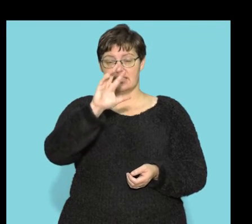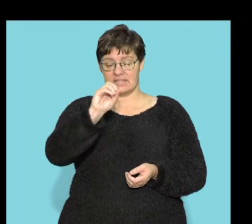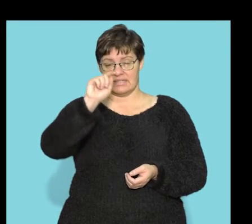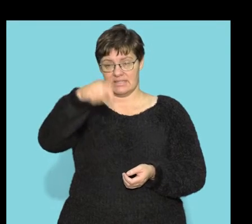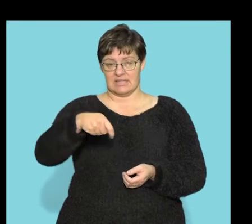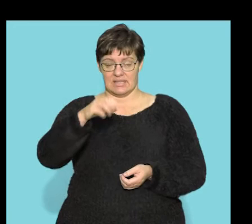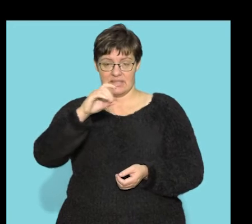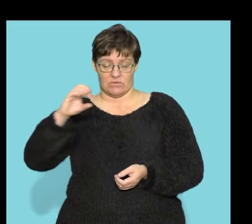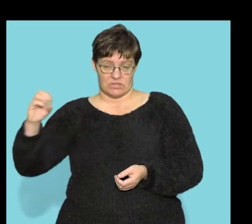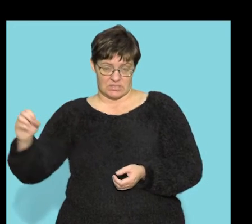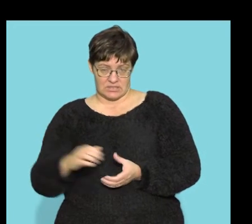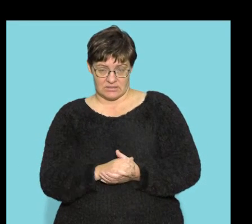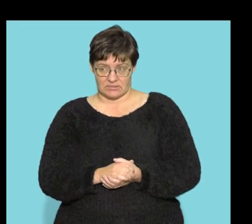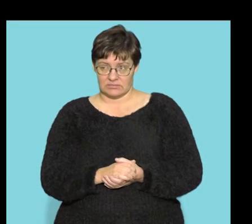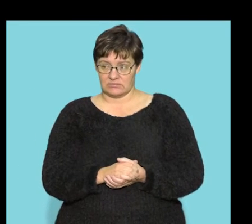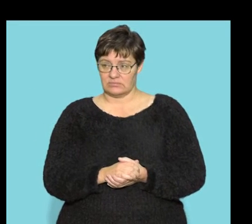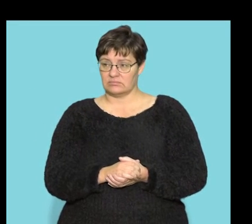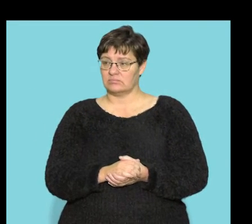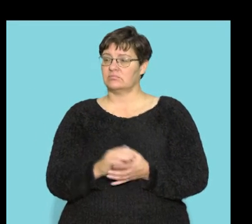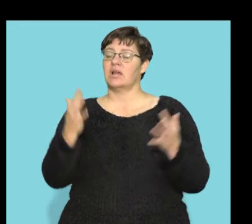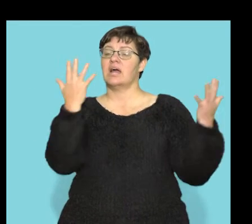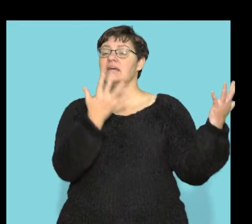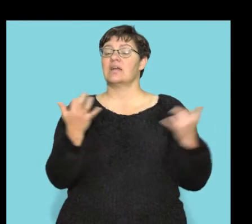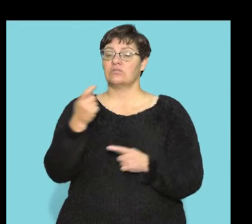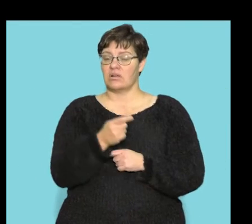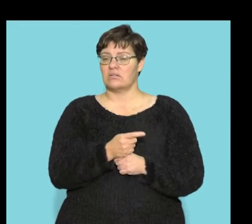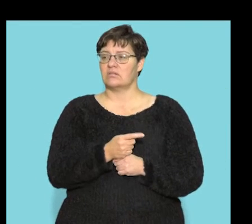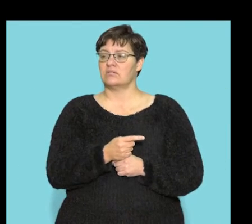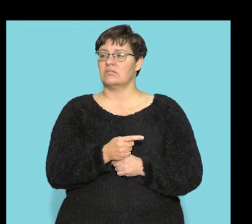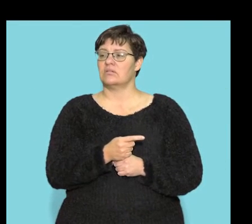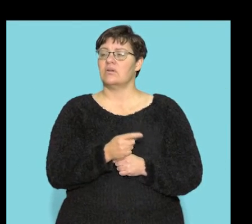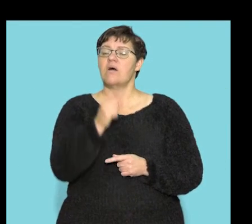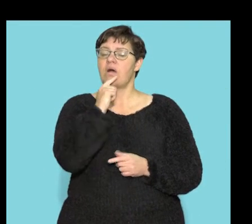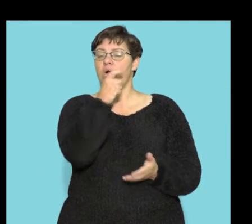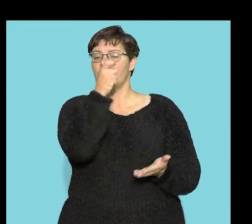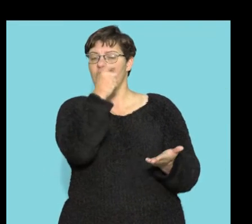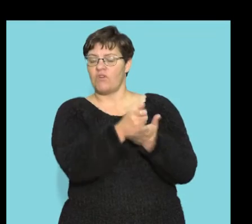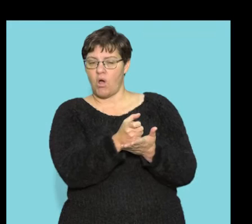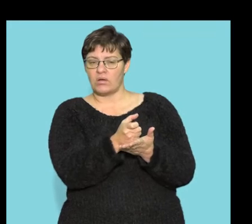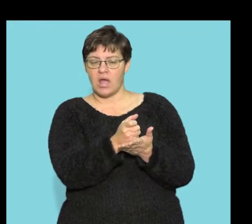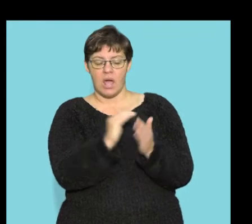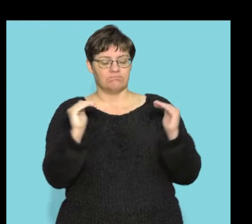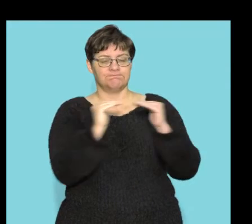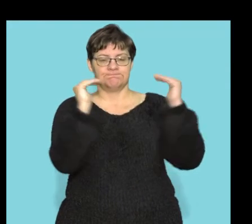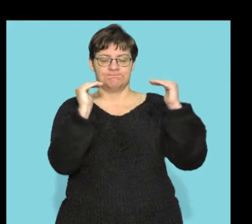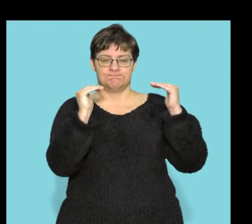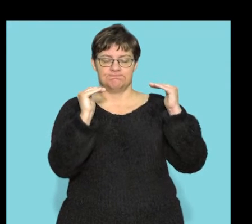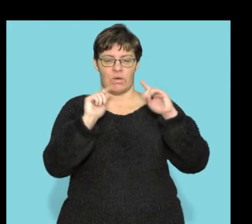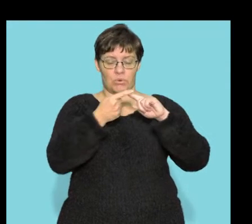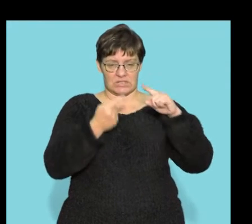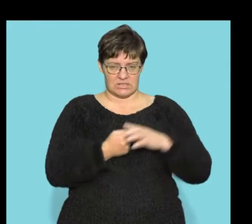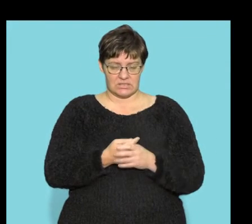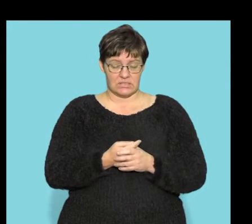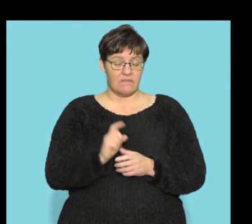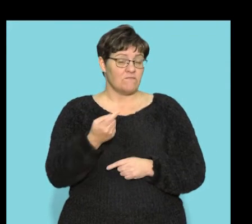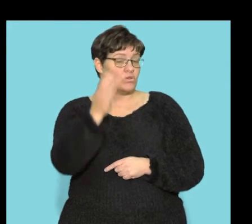5,580,000. Okay, we have to calculate, do a calculation to confirm the break-even point. Firstly, what do we